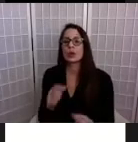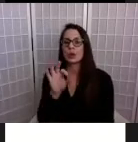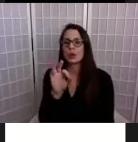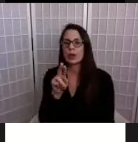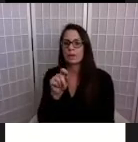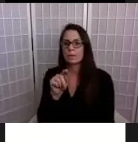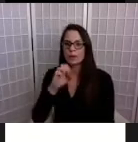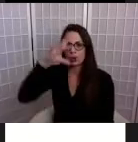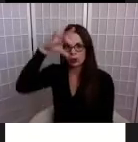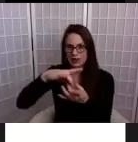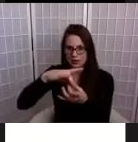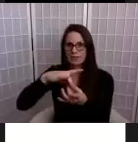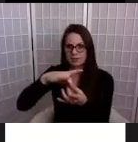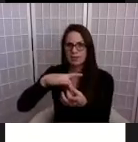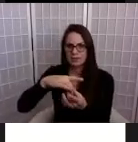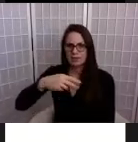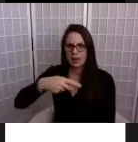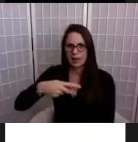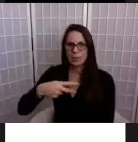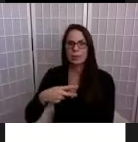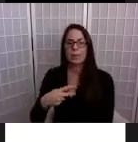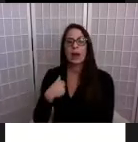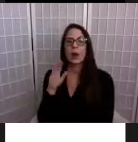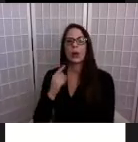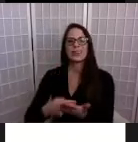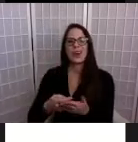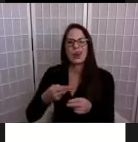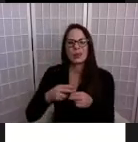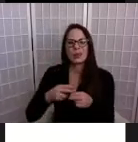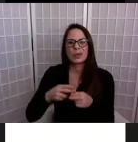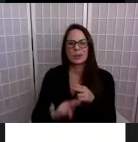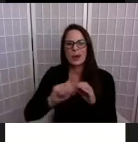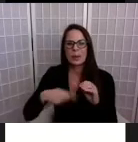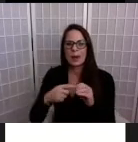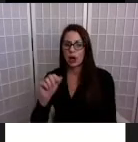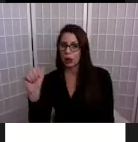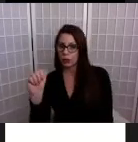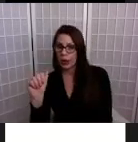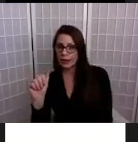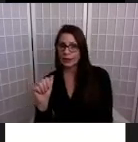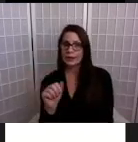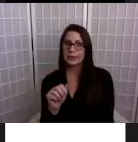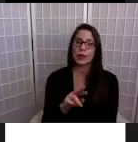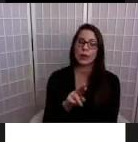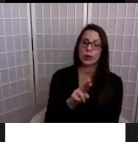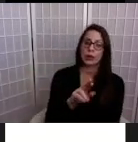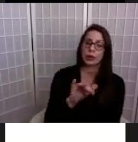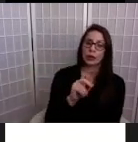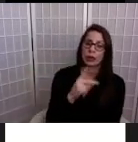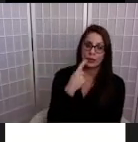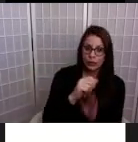I'm going to talk just a little bit about arthritis of the wrist and surgery for arthritis of the wrist. There's